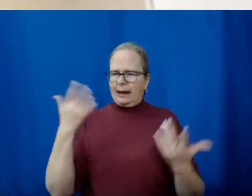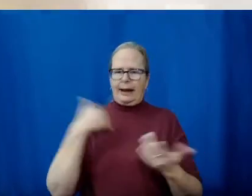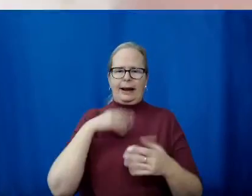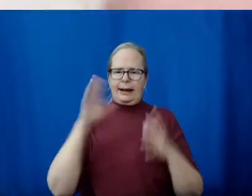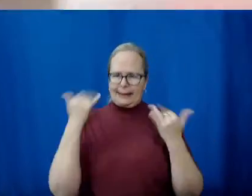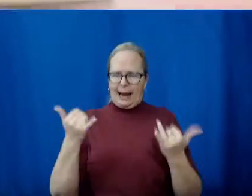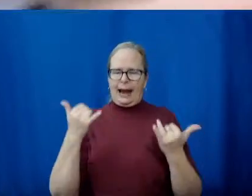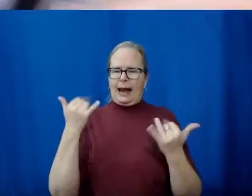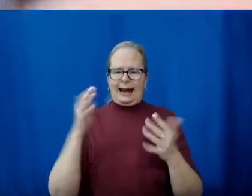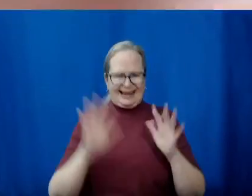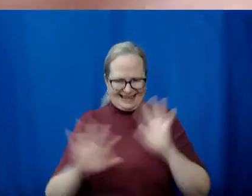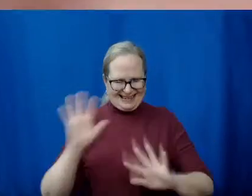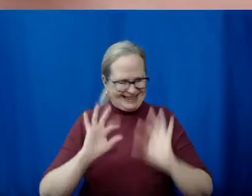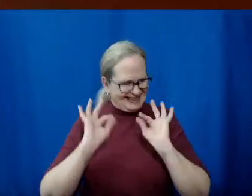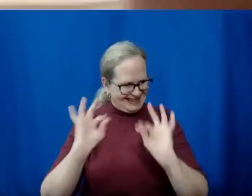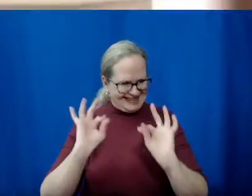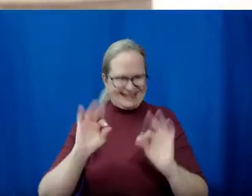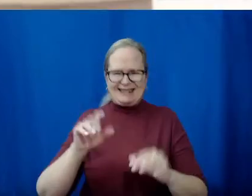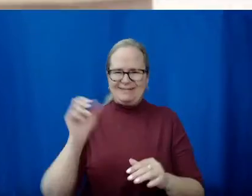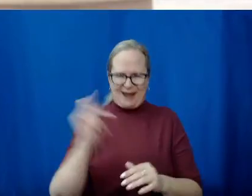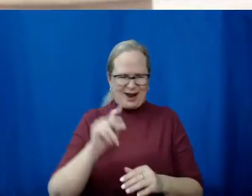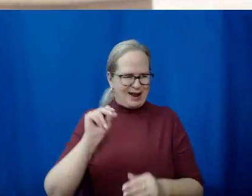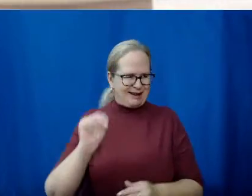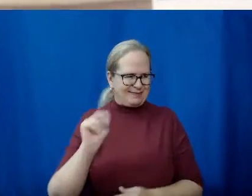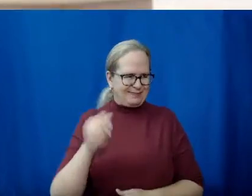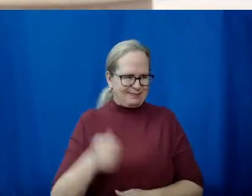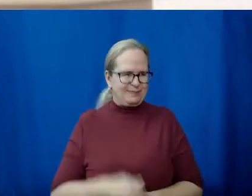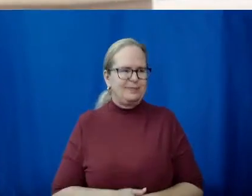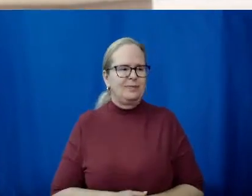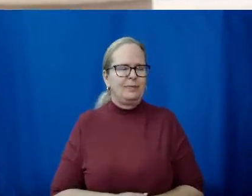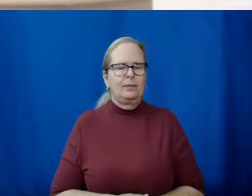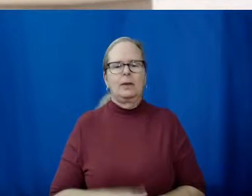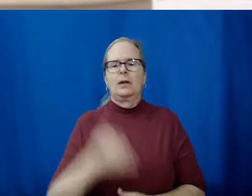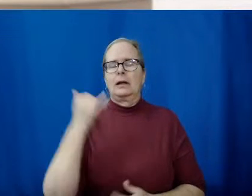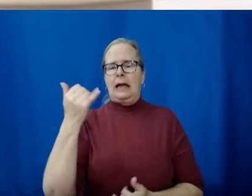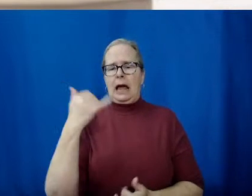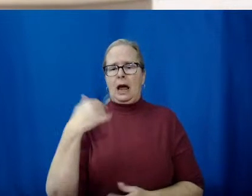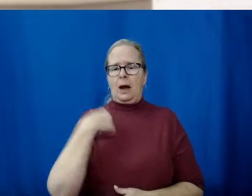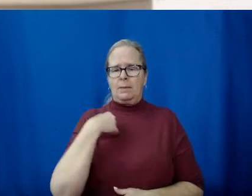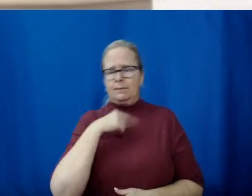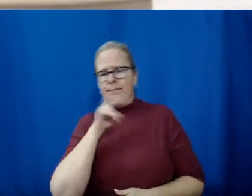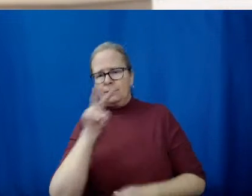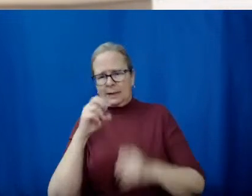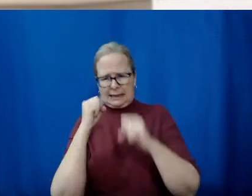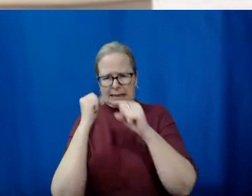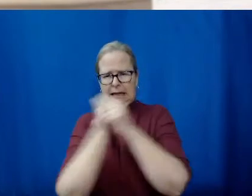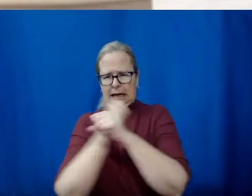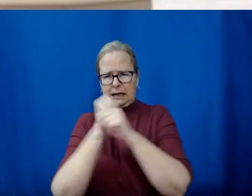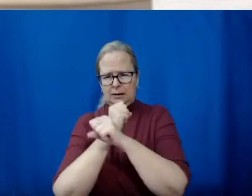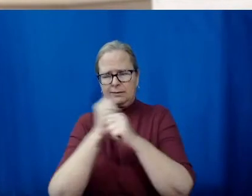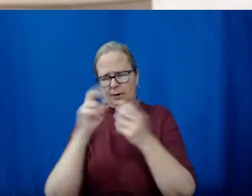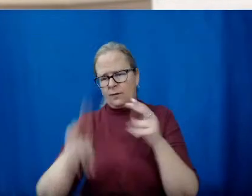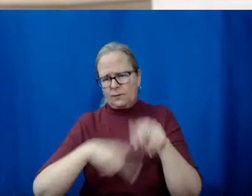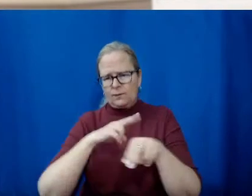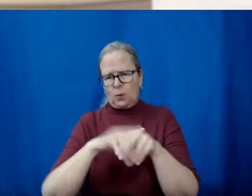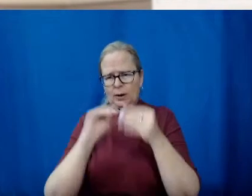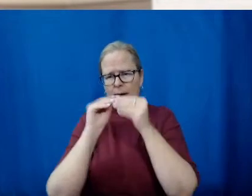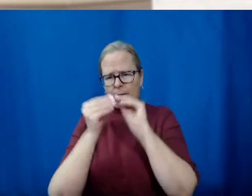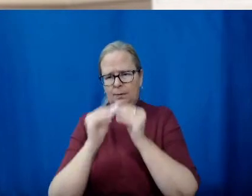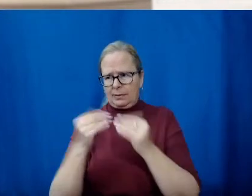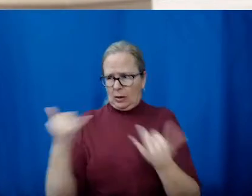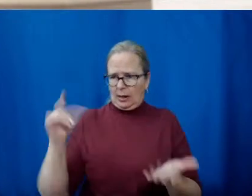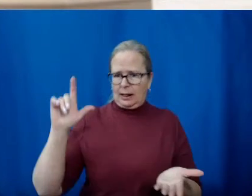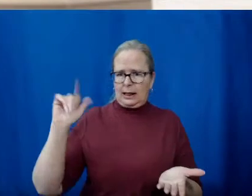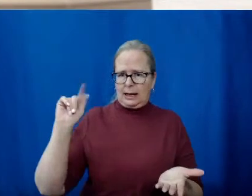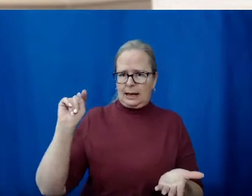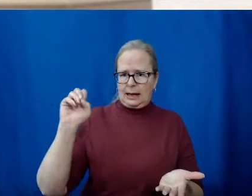Yeah, as per usual, the stats are late on the days that we're broadcasting. So I can't present today's numbers,